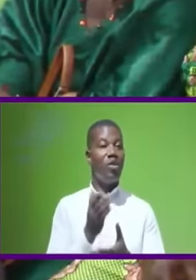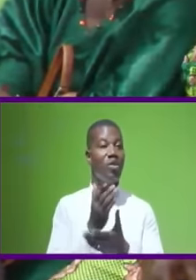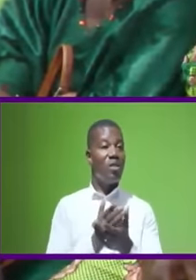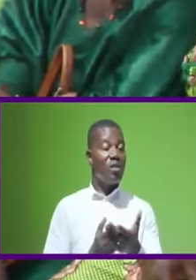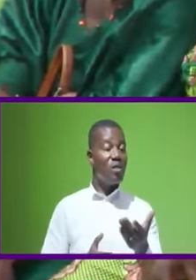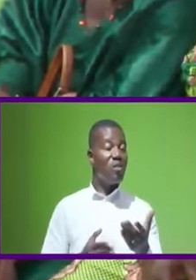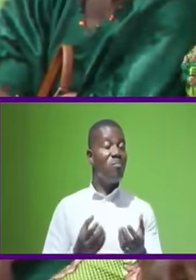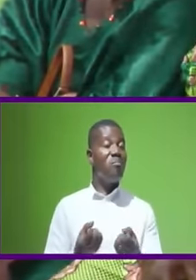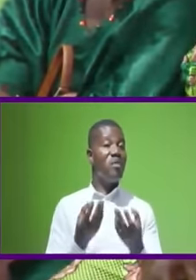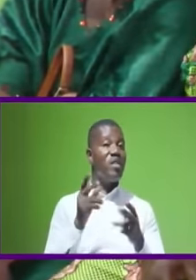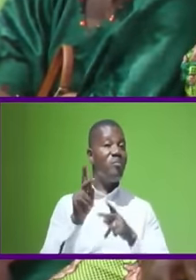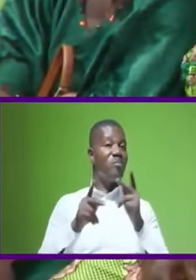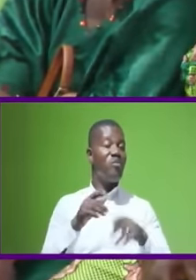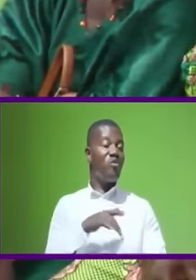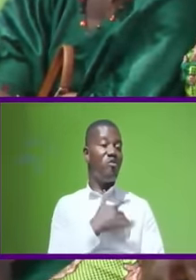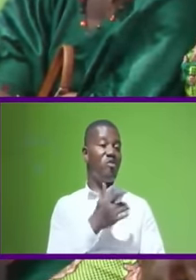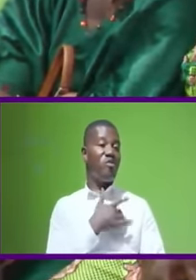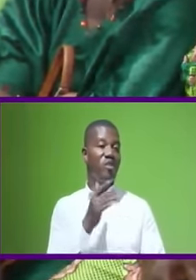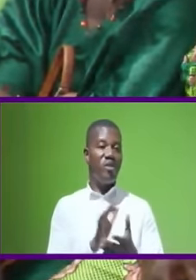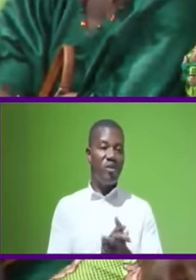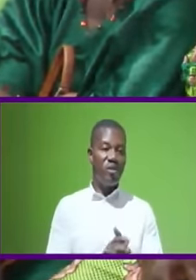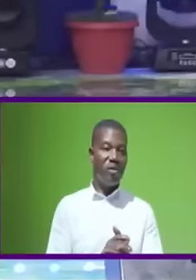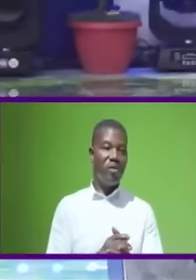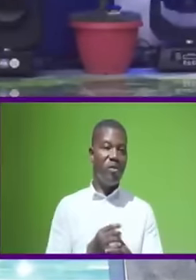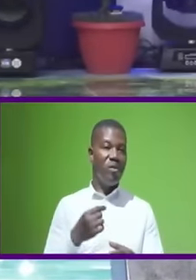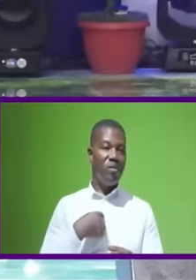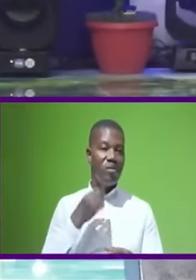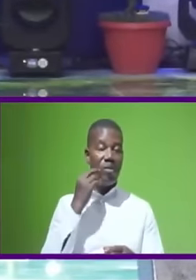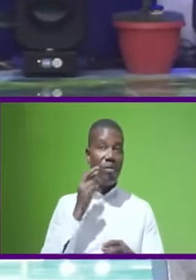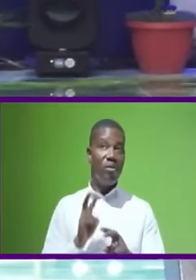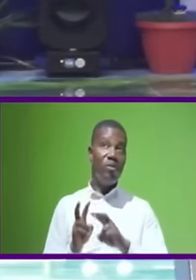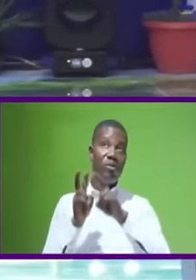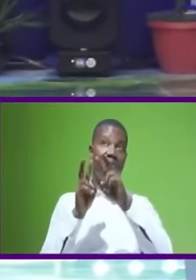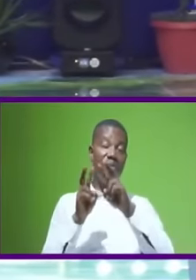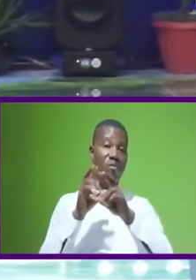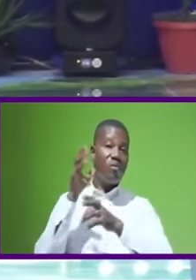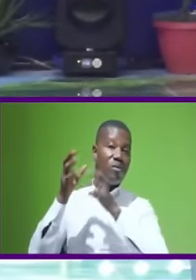because you do not understand